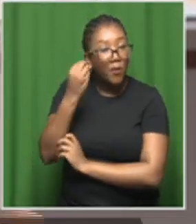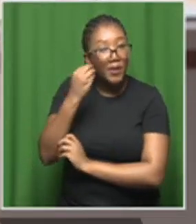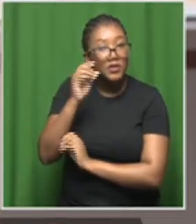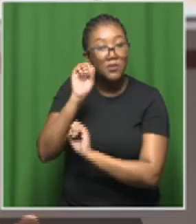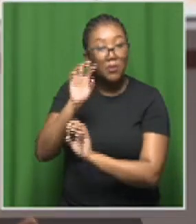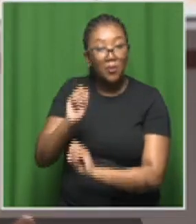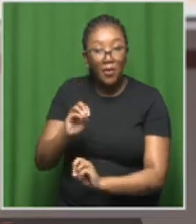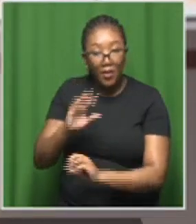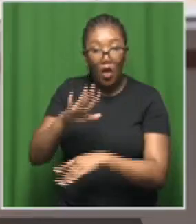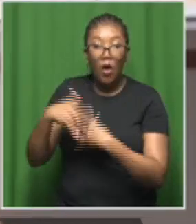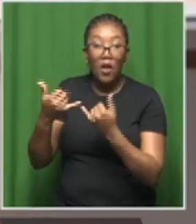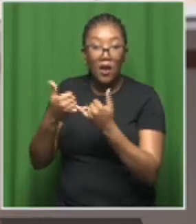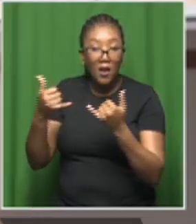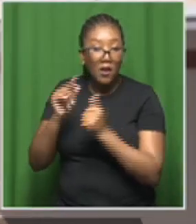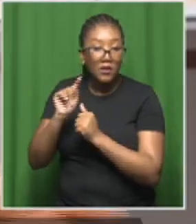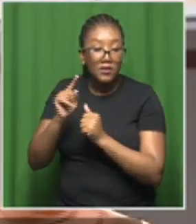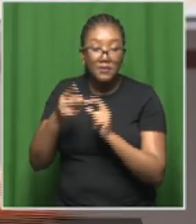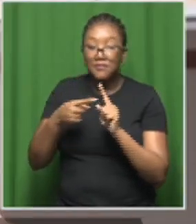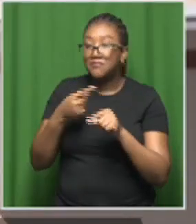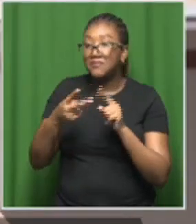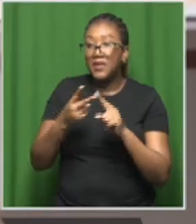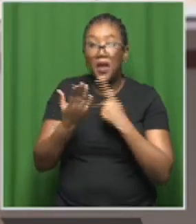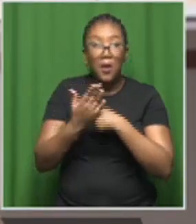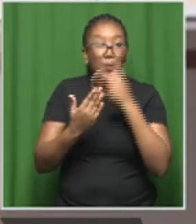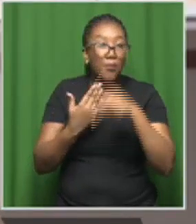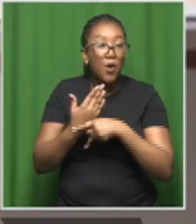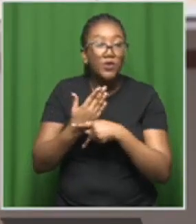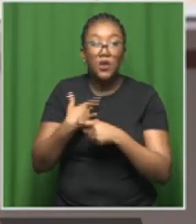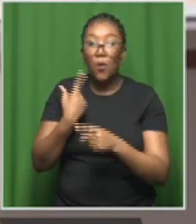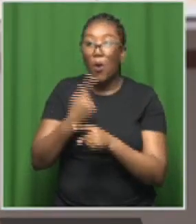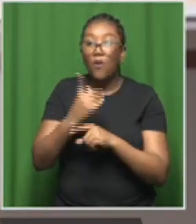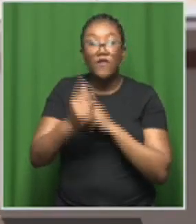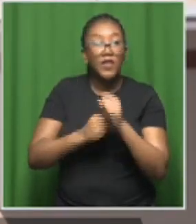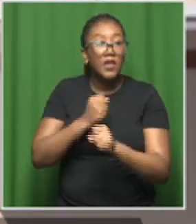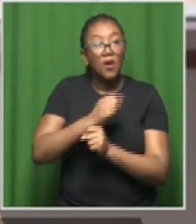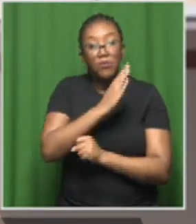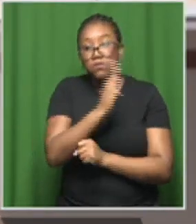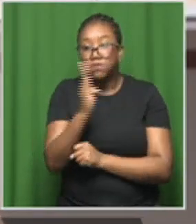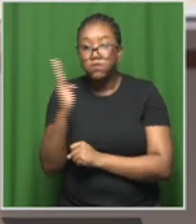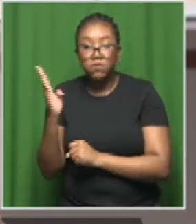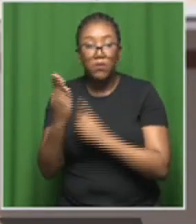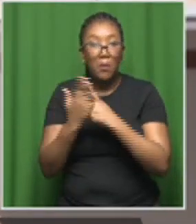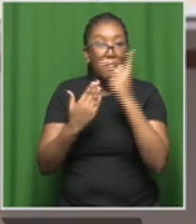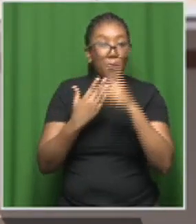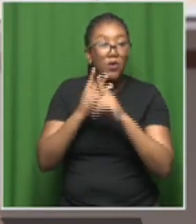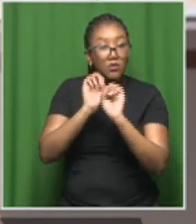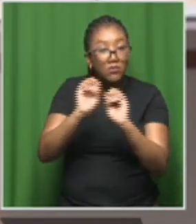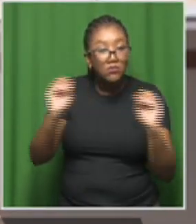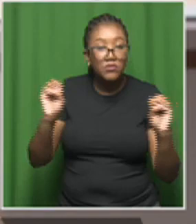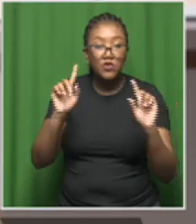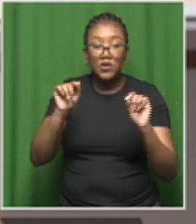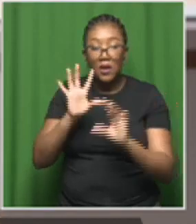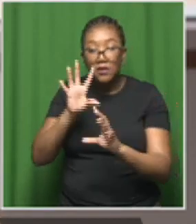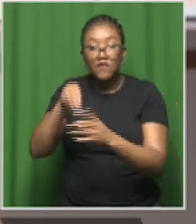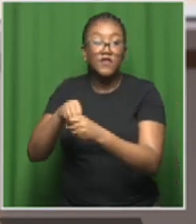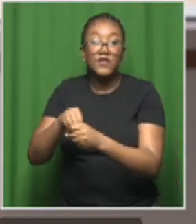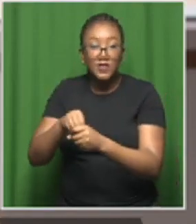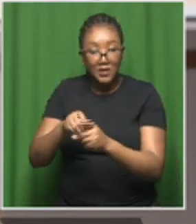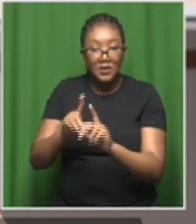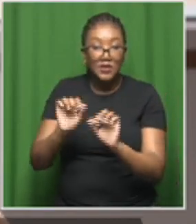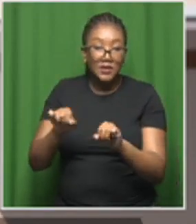They also do different projects throughout the year that are about creating opportunities where Africa is kind